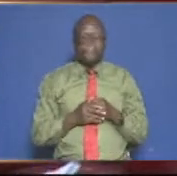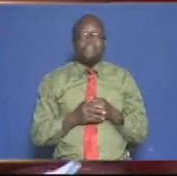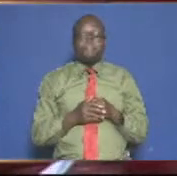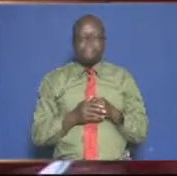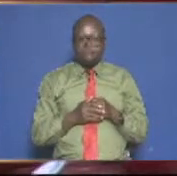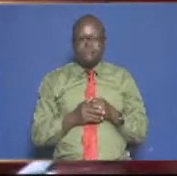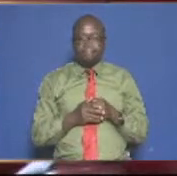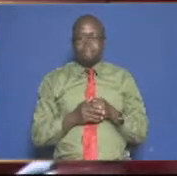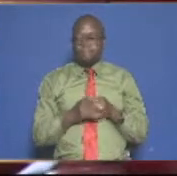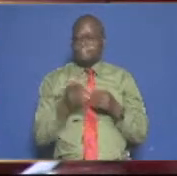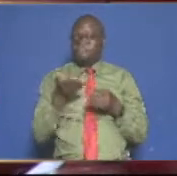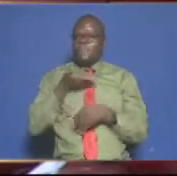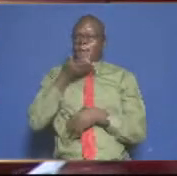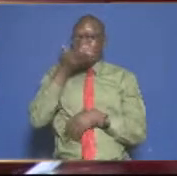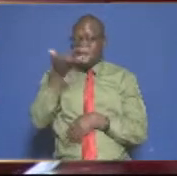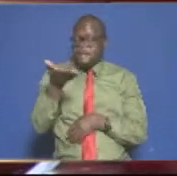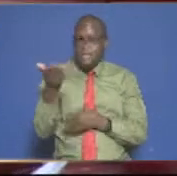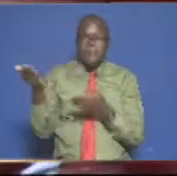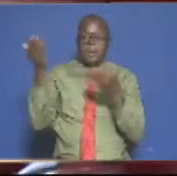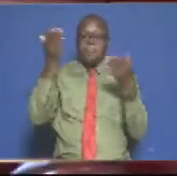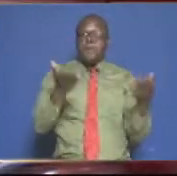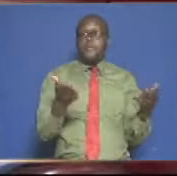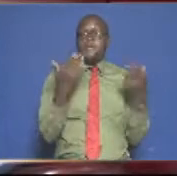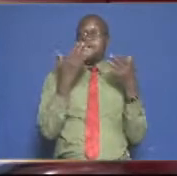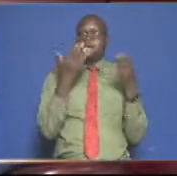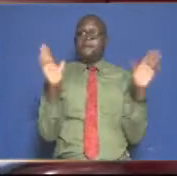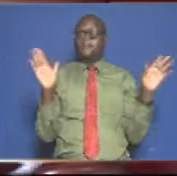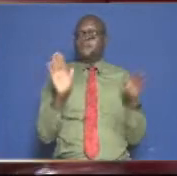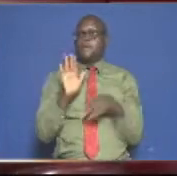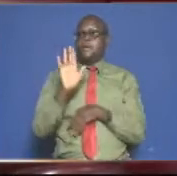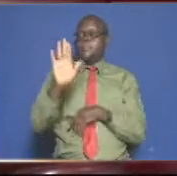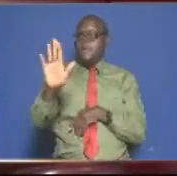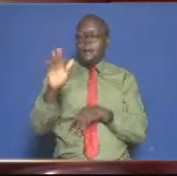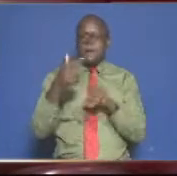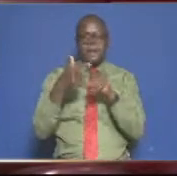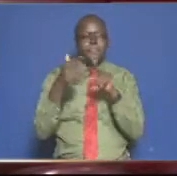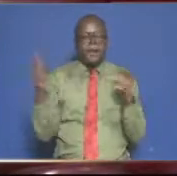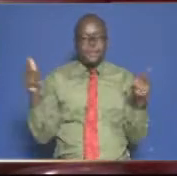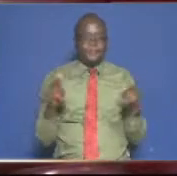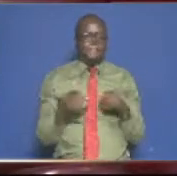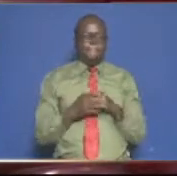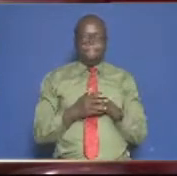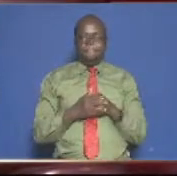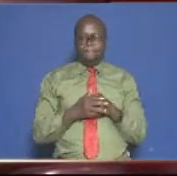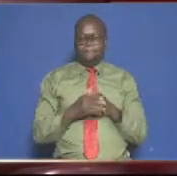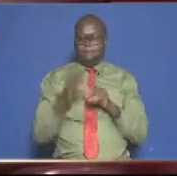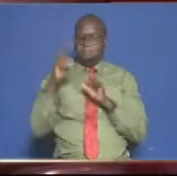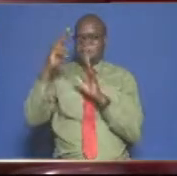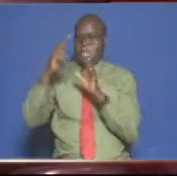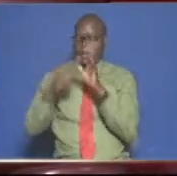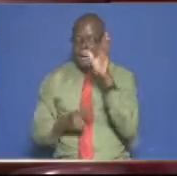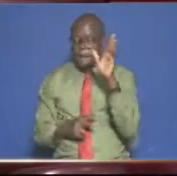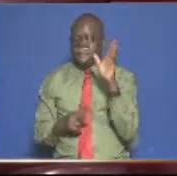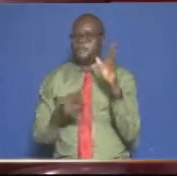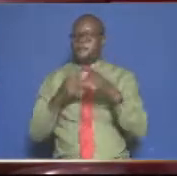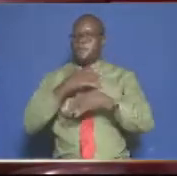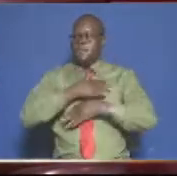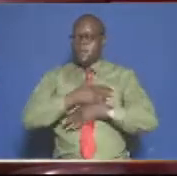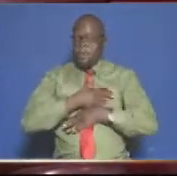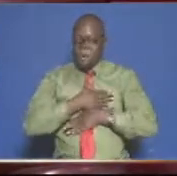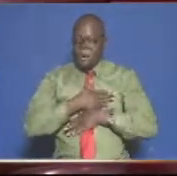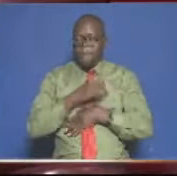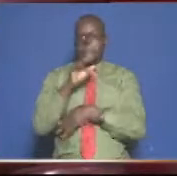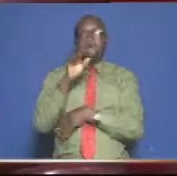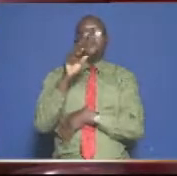the response was availed to him in writing. But Honorable Speaker, I have read, and Honorable Duale is